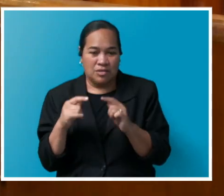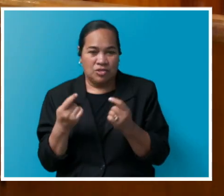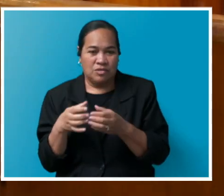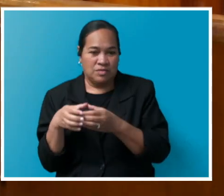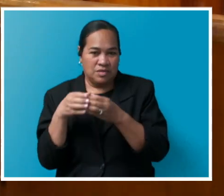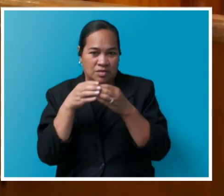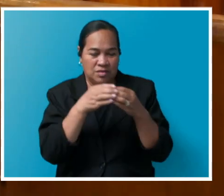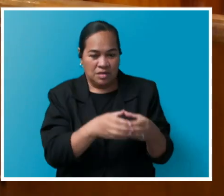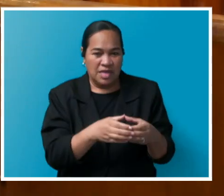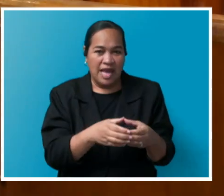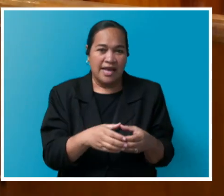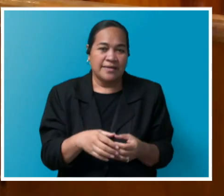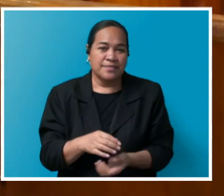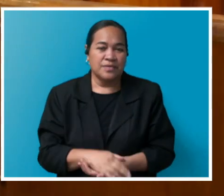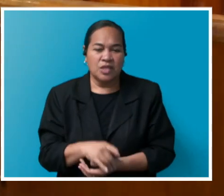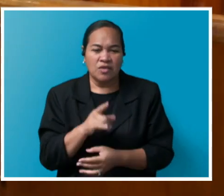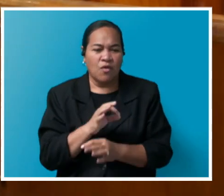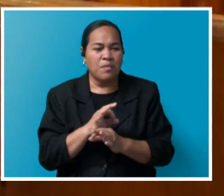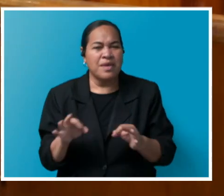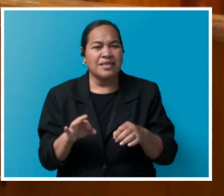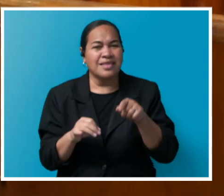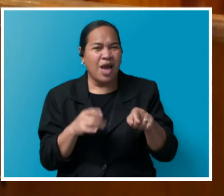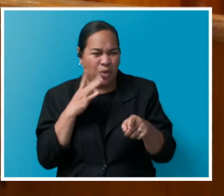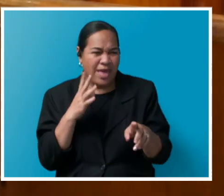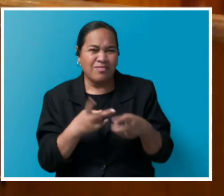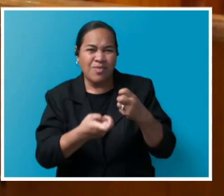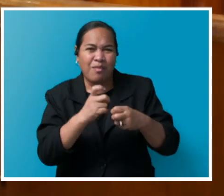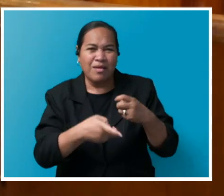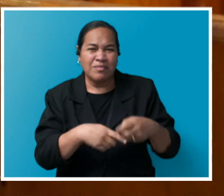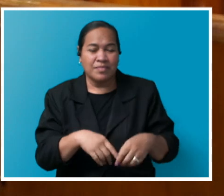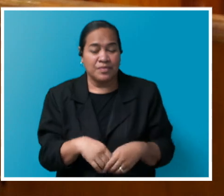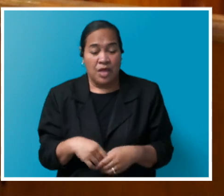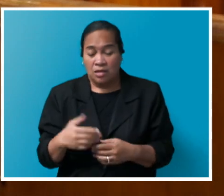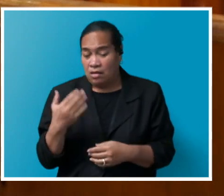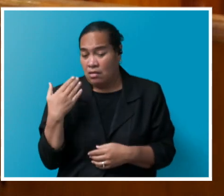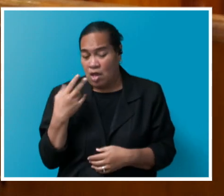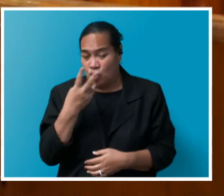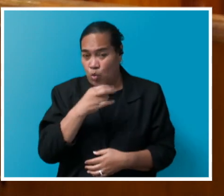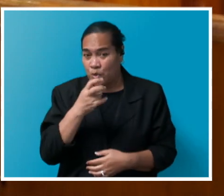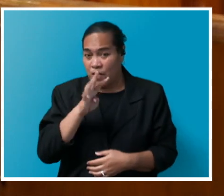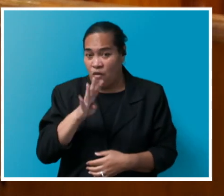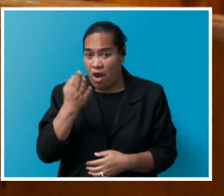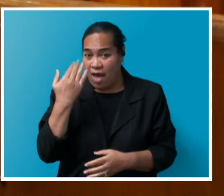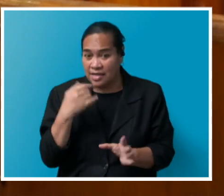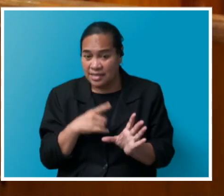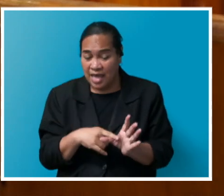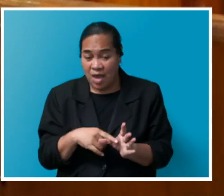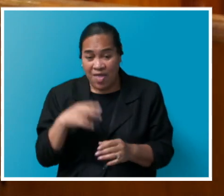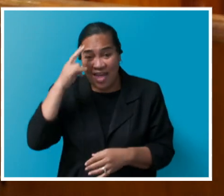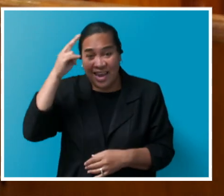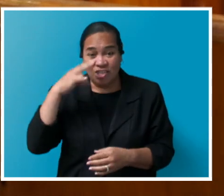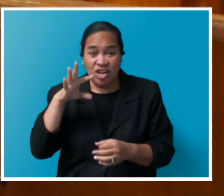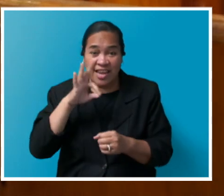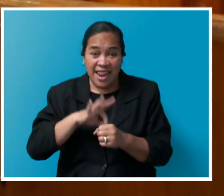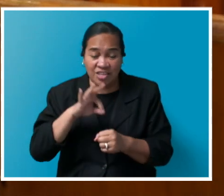the Commonwealth for Peace in the Solomons. More recently, in 2024, during the national elections,